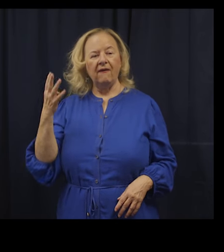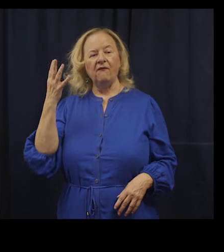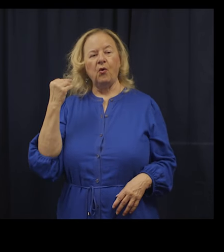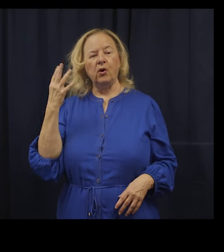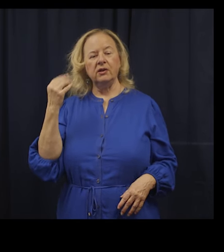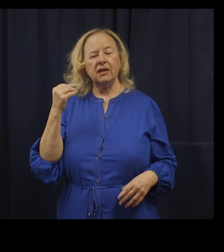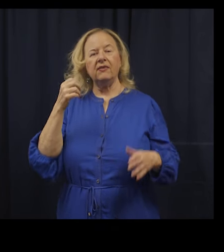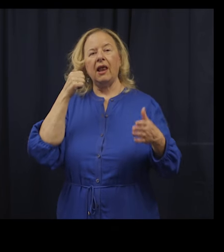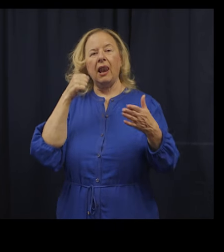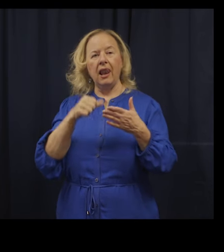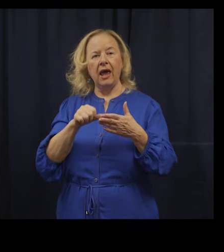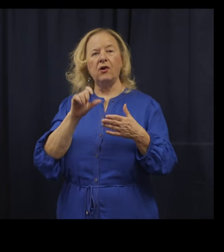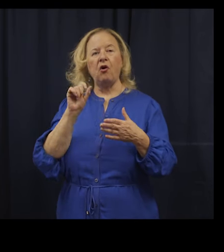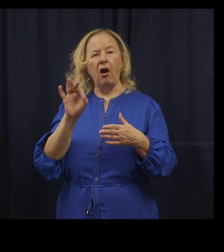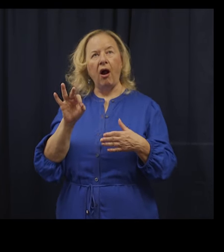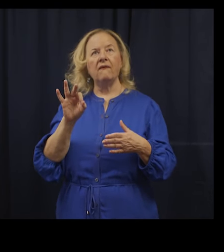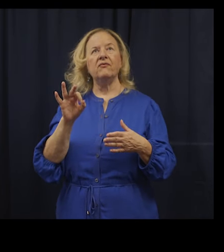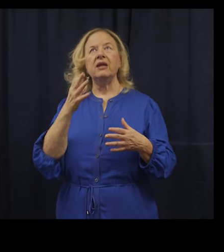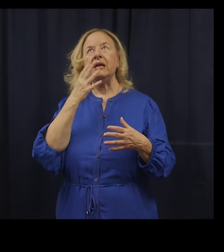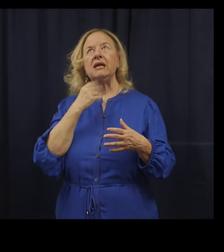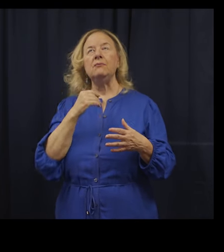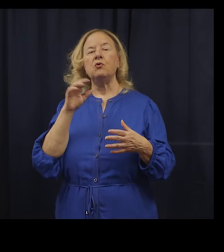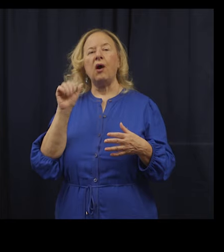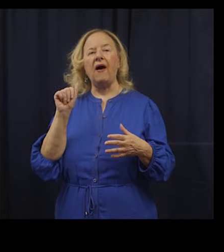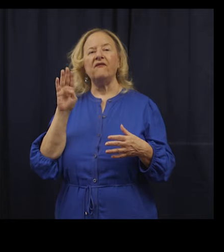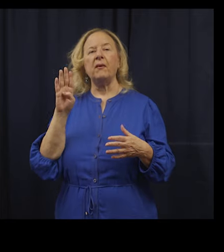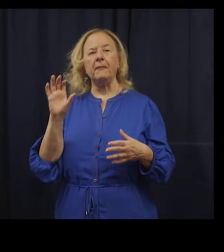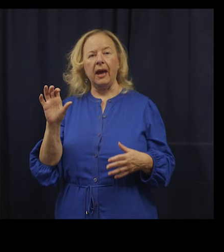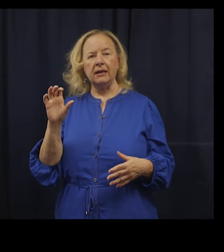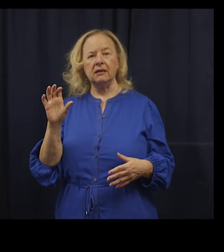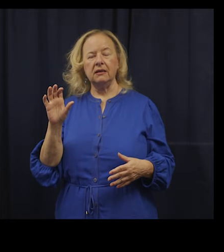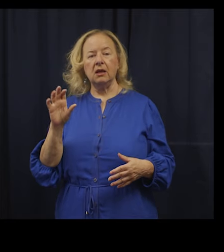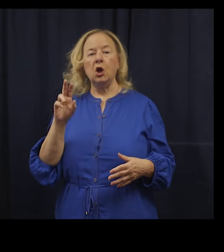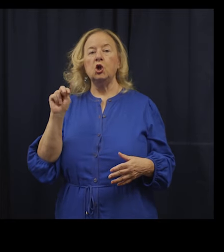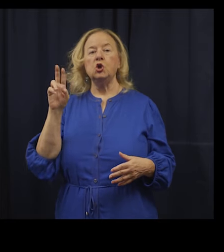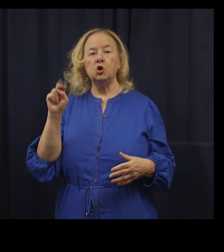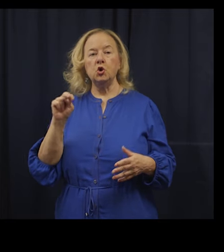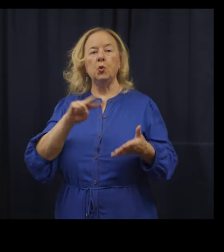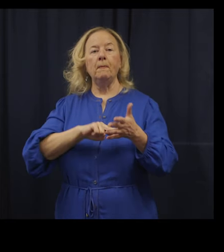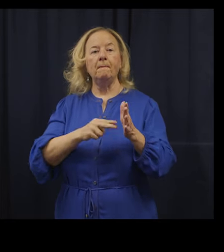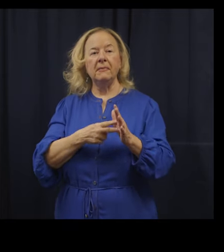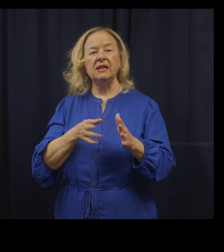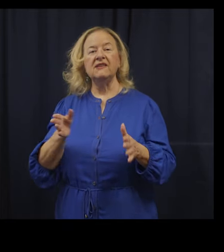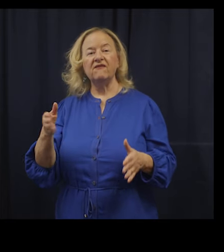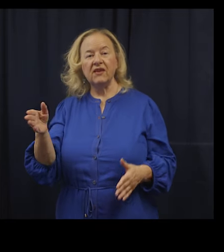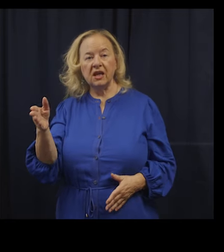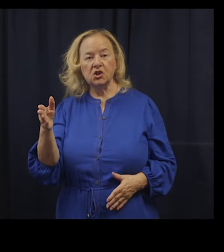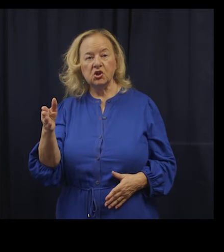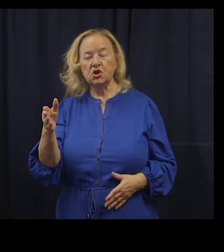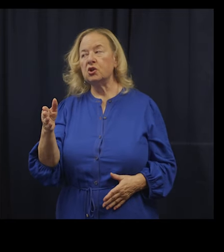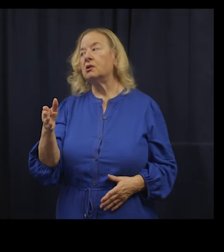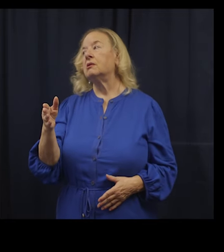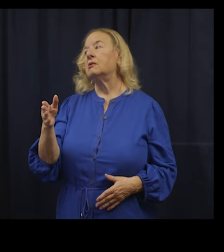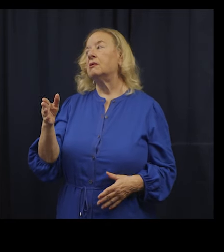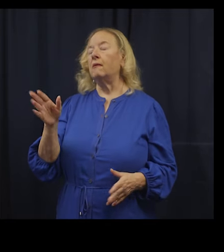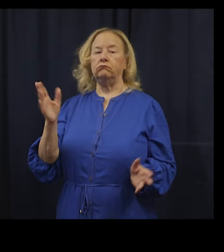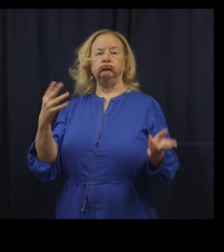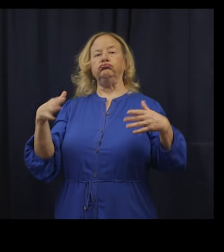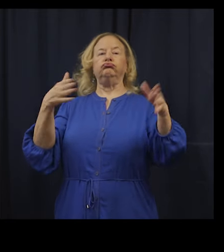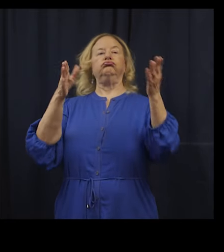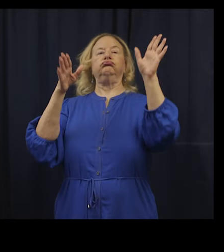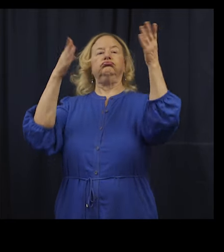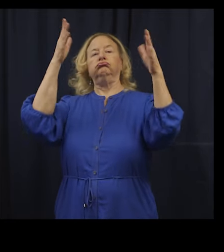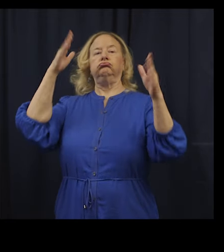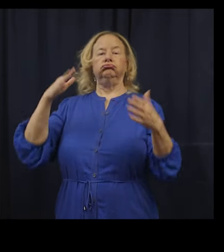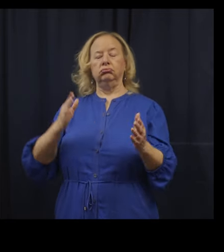14th letter of the Hebrew alphabet, and the Nun means fish, but it means fish that are flipping all over the